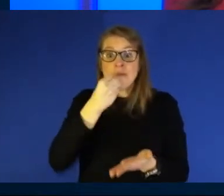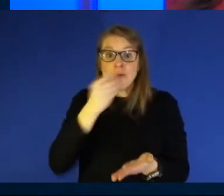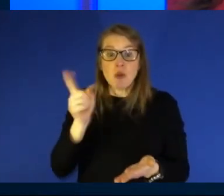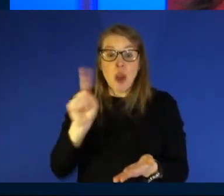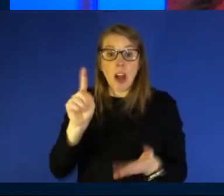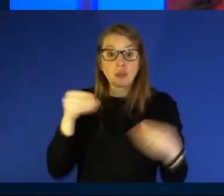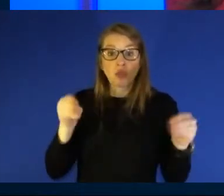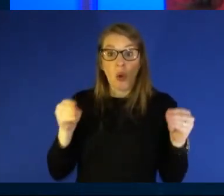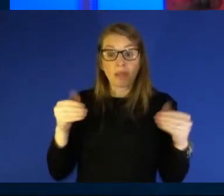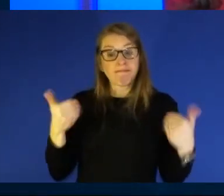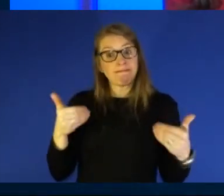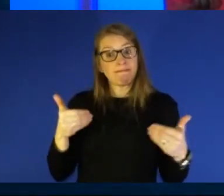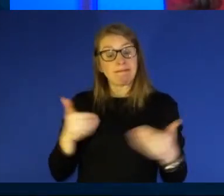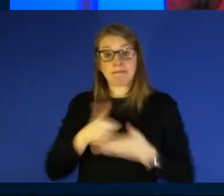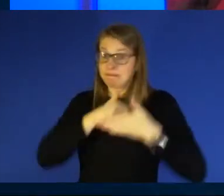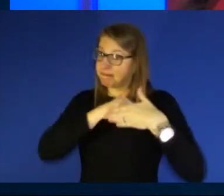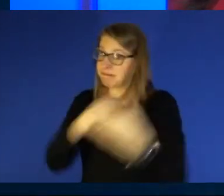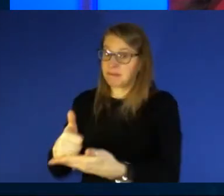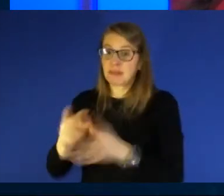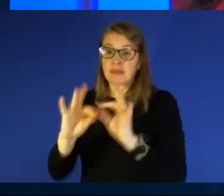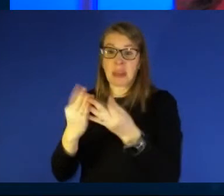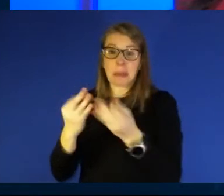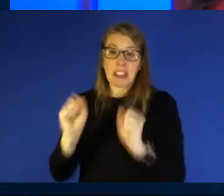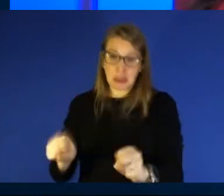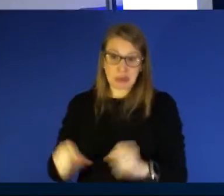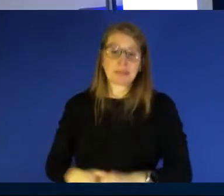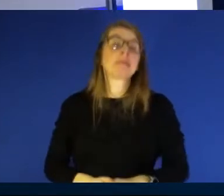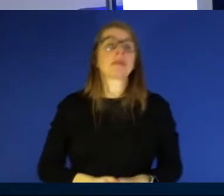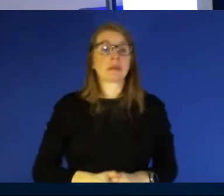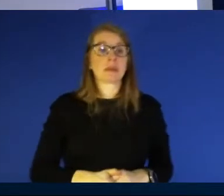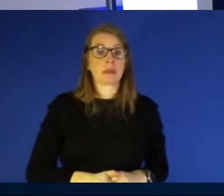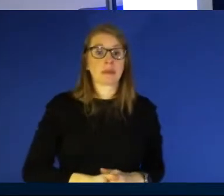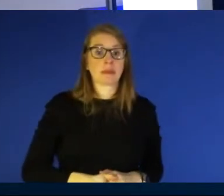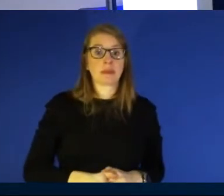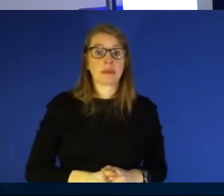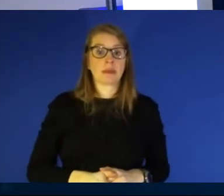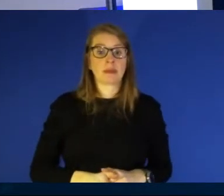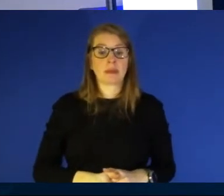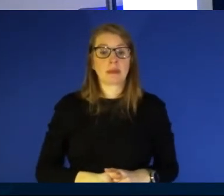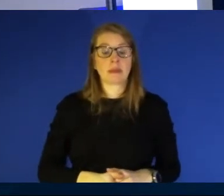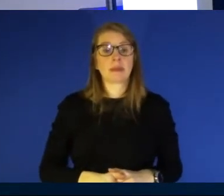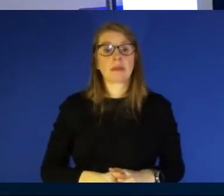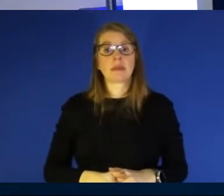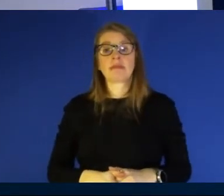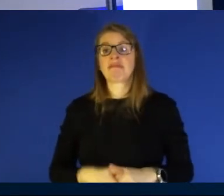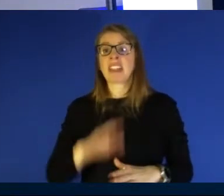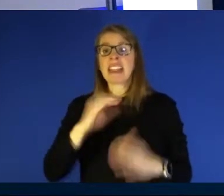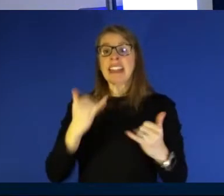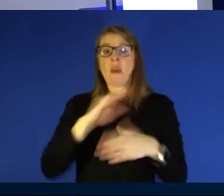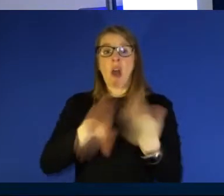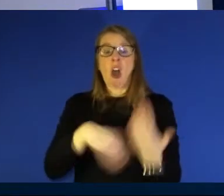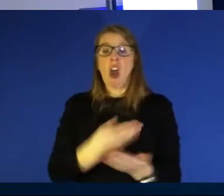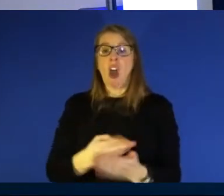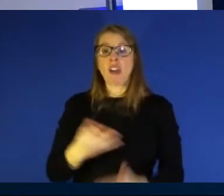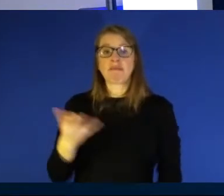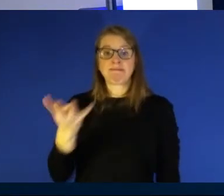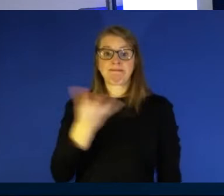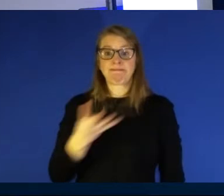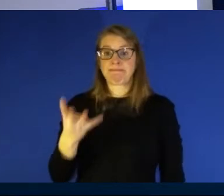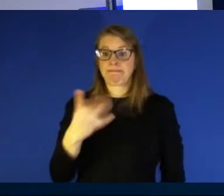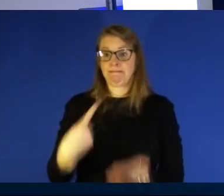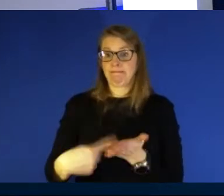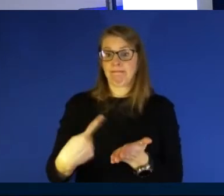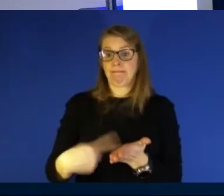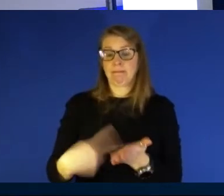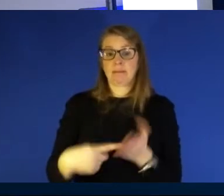could make a huge difference. I want to bring in all of our guests now for our final thoughts. We have covered a lot of important and